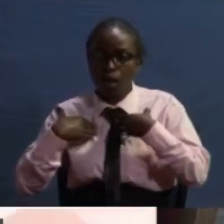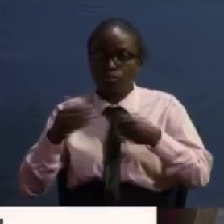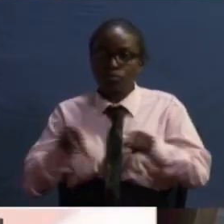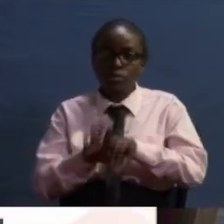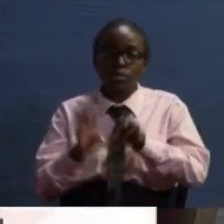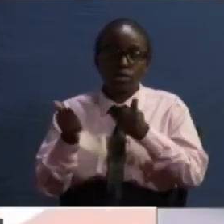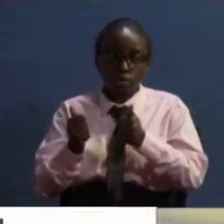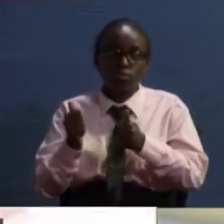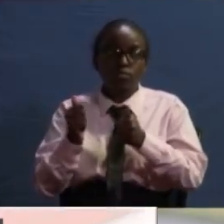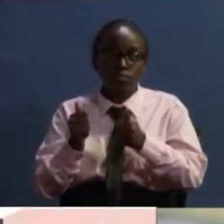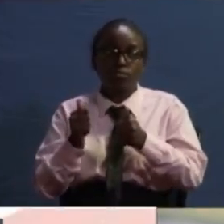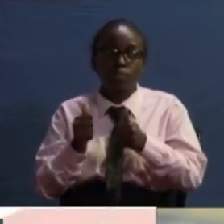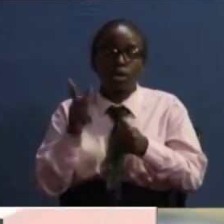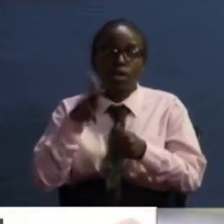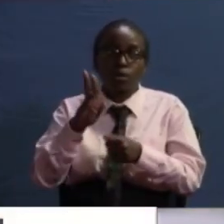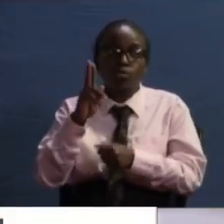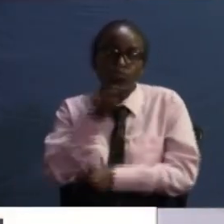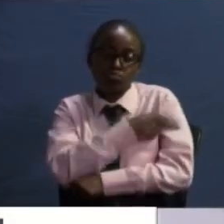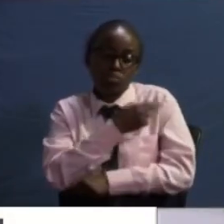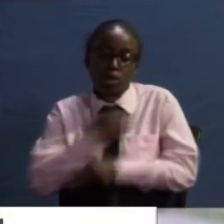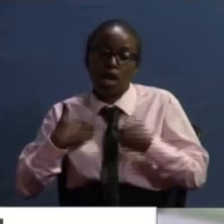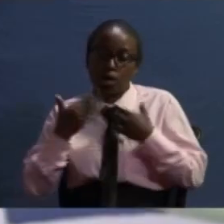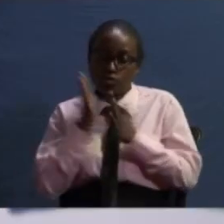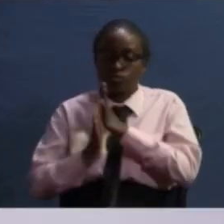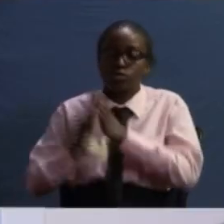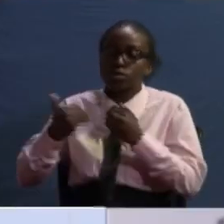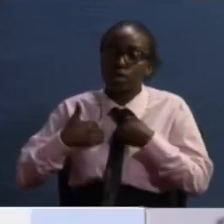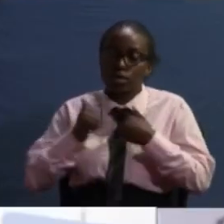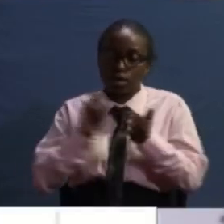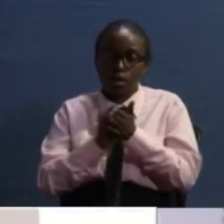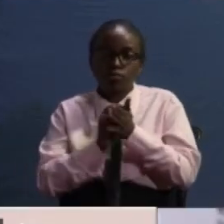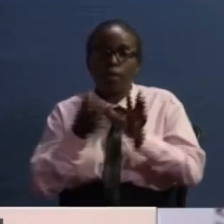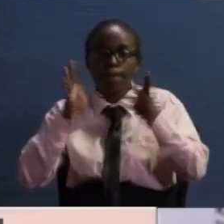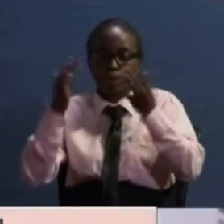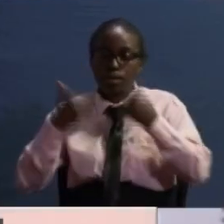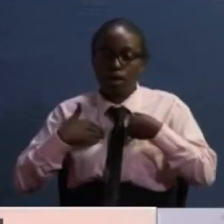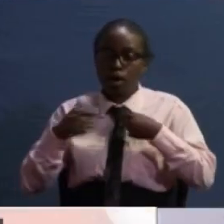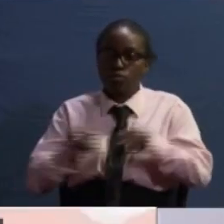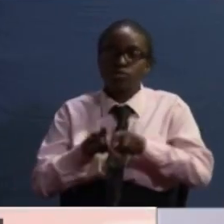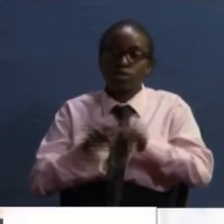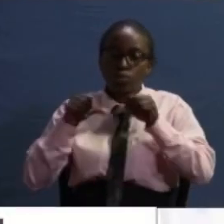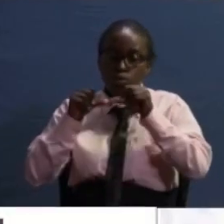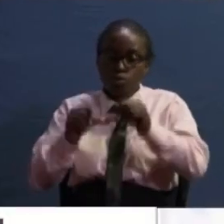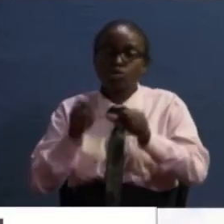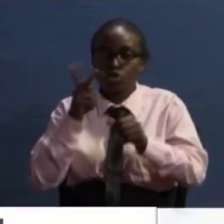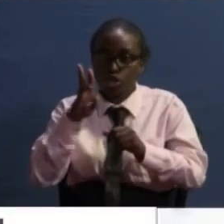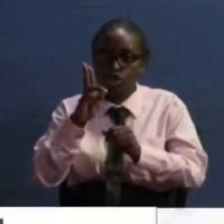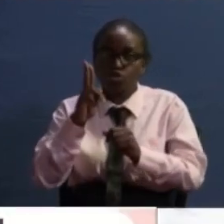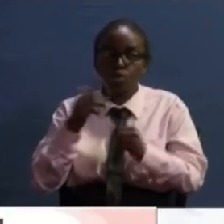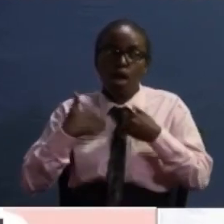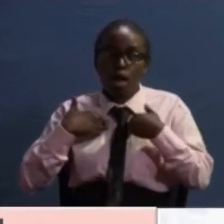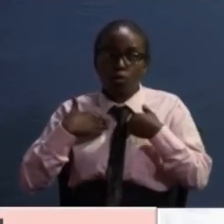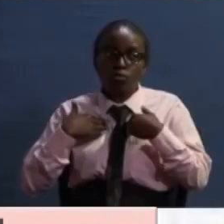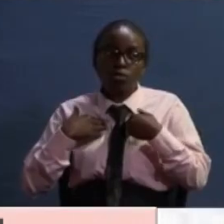ni wafadhili wa KU WeHub kwa upande wao, walimiminia sifa miradi inayoendelezwa na chuo kikuu cha Kenyatta